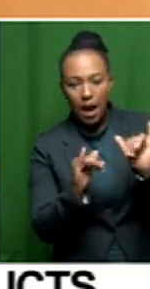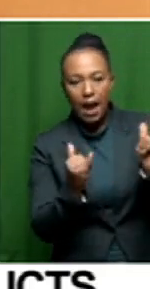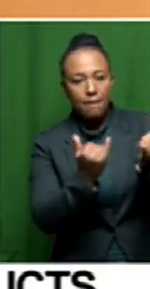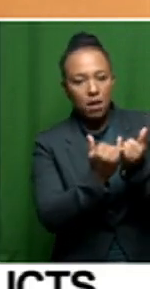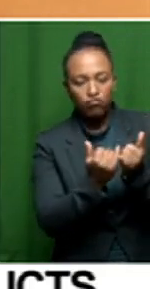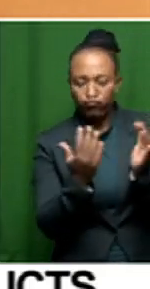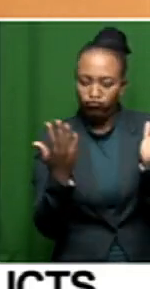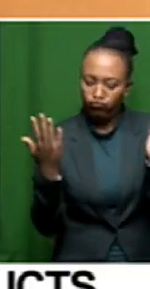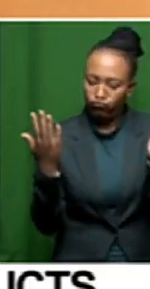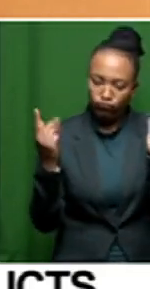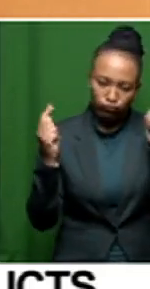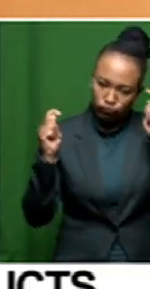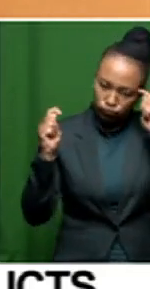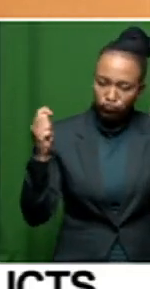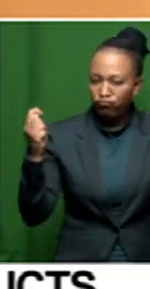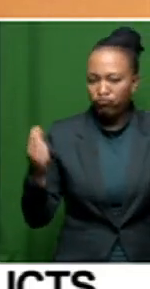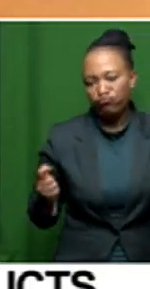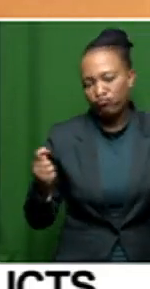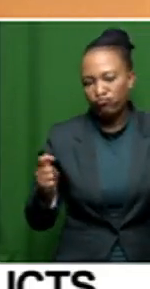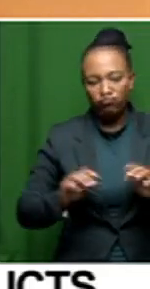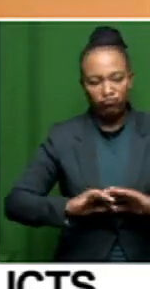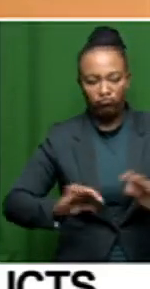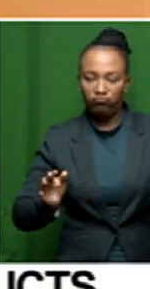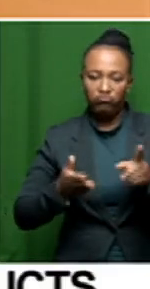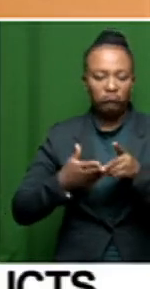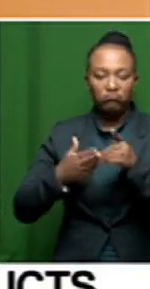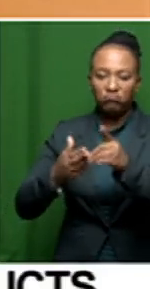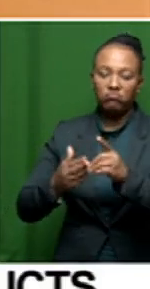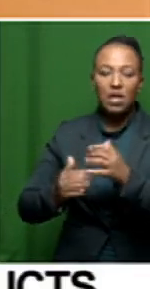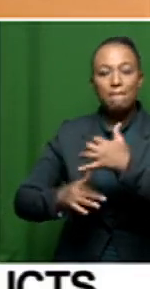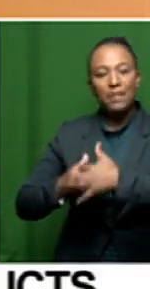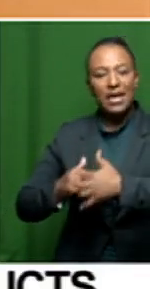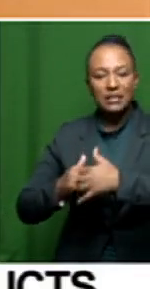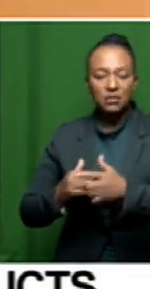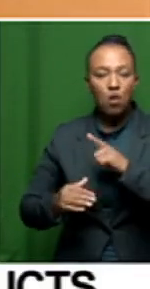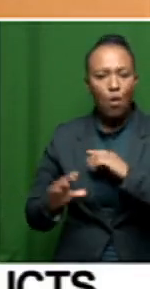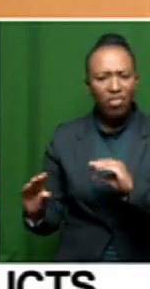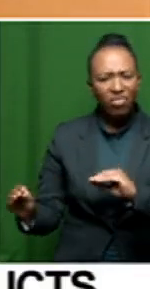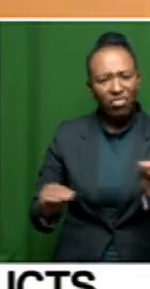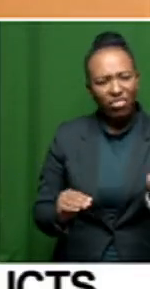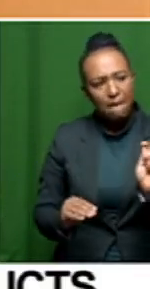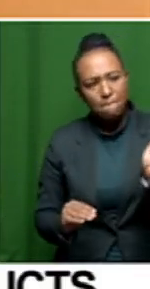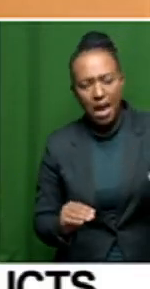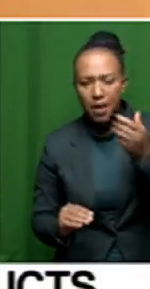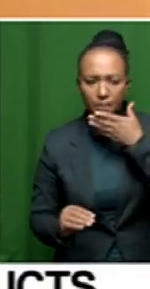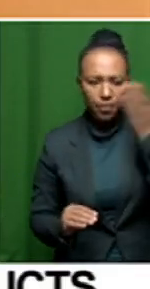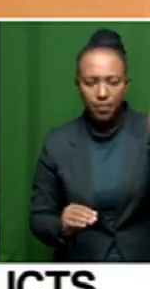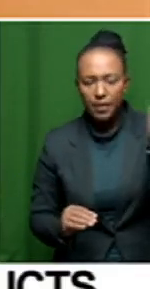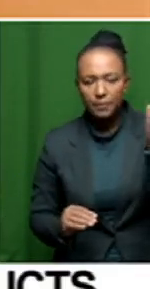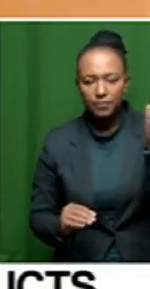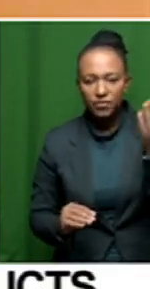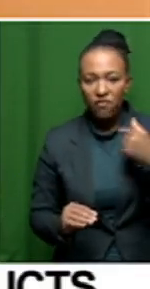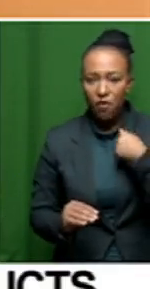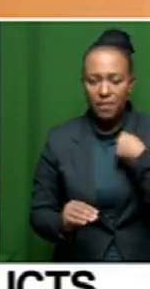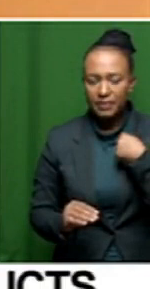provider decided not to deliver the bread because of the delaying of payment, which to me,